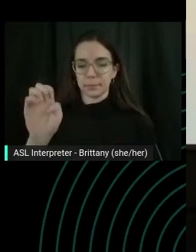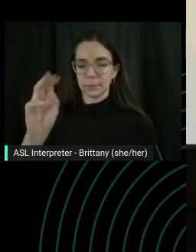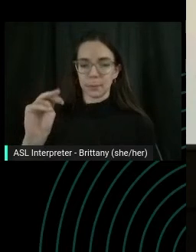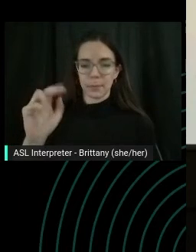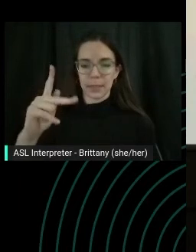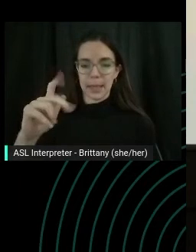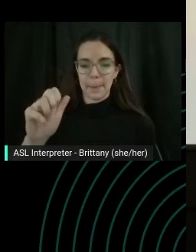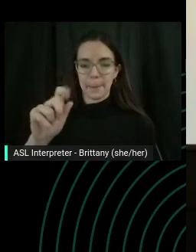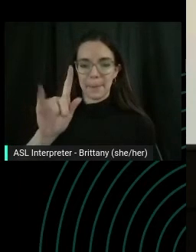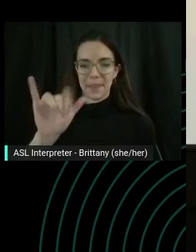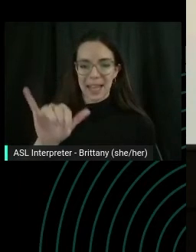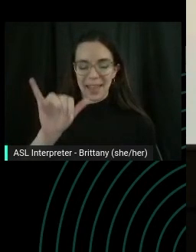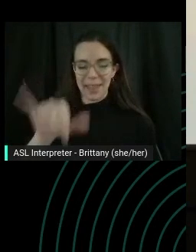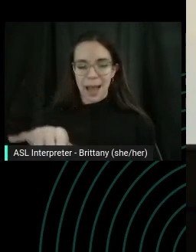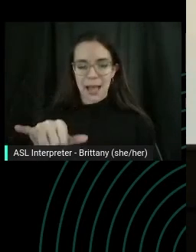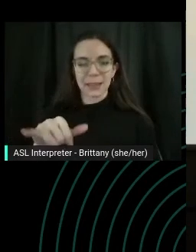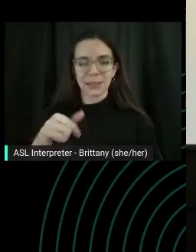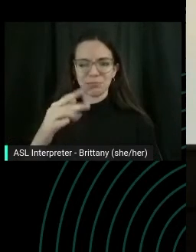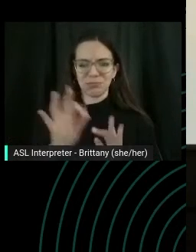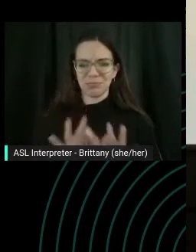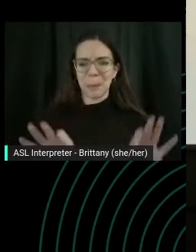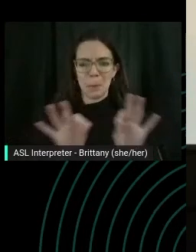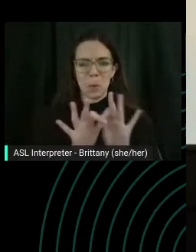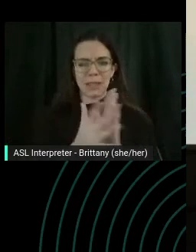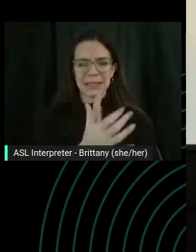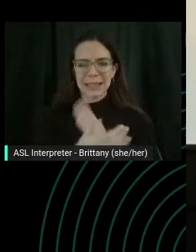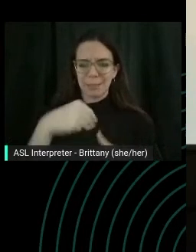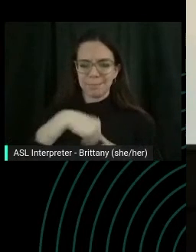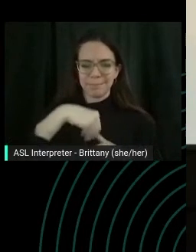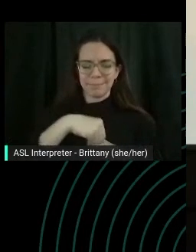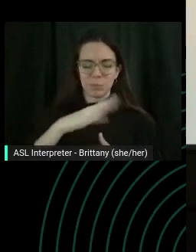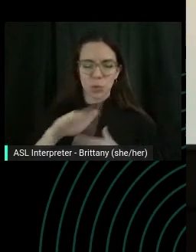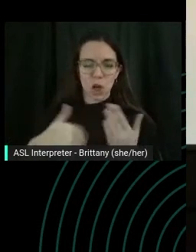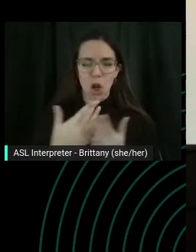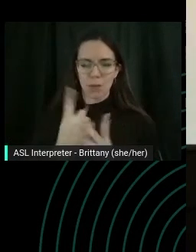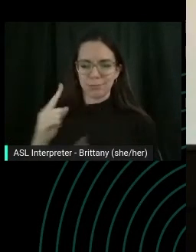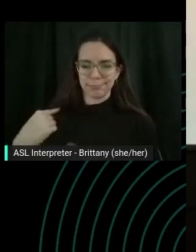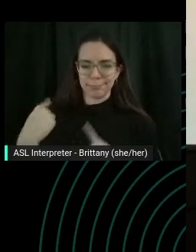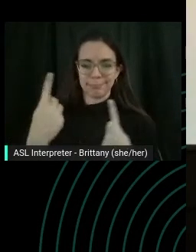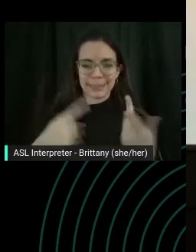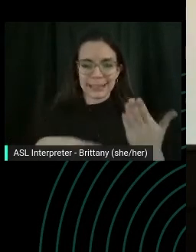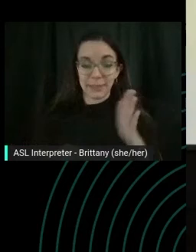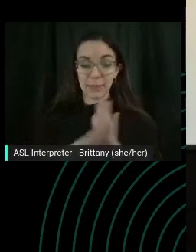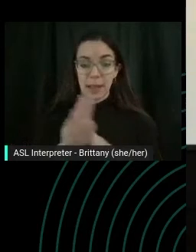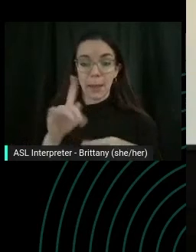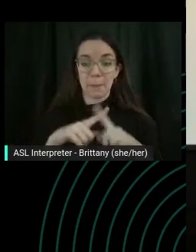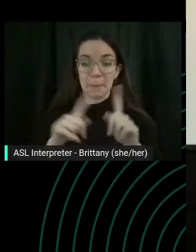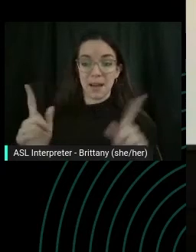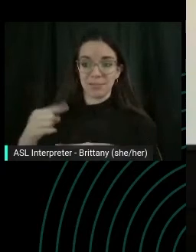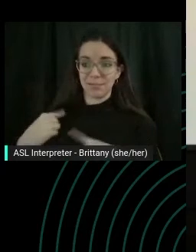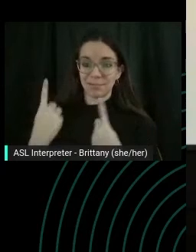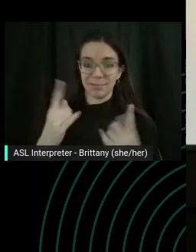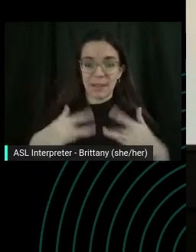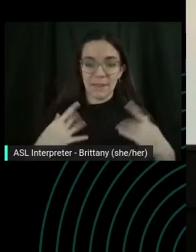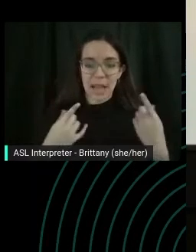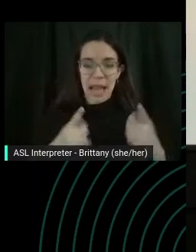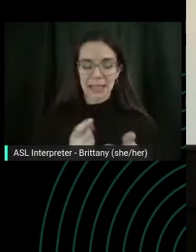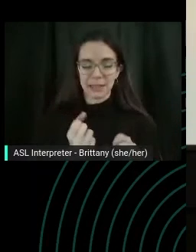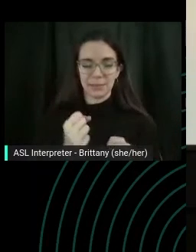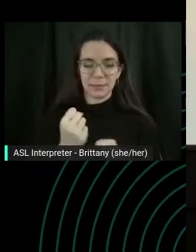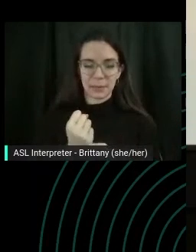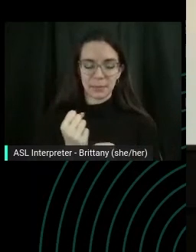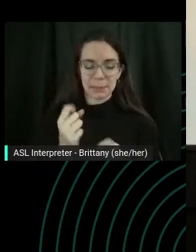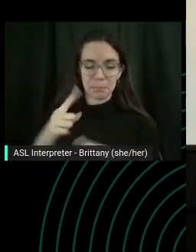developed, we have been developing. It's always been important, but the events of the last year that we're still going through has really brought